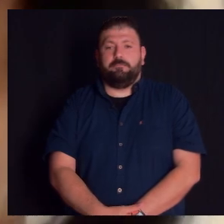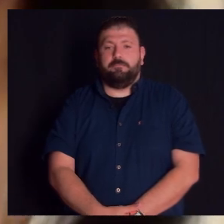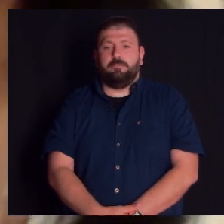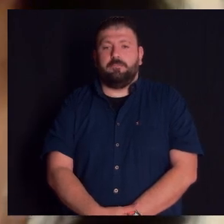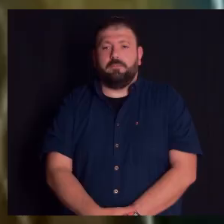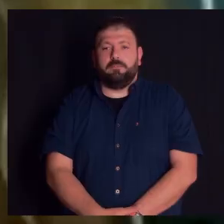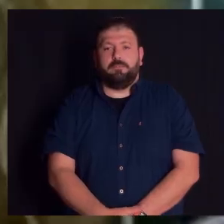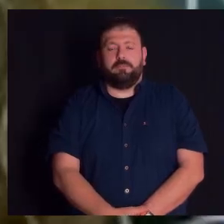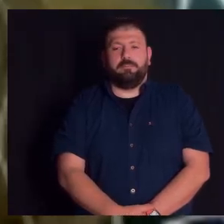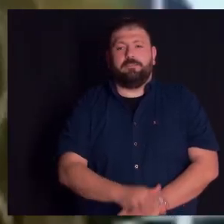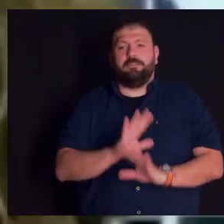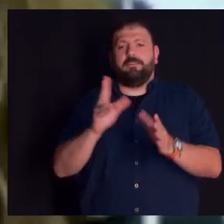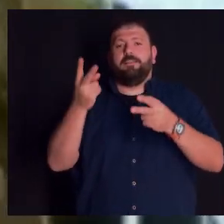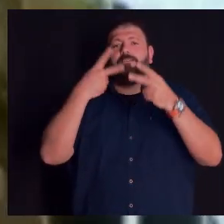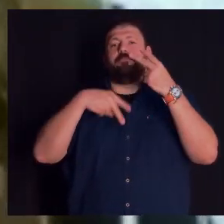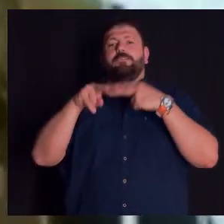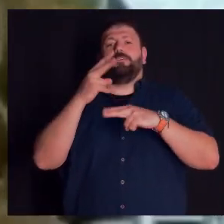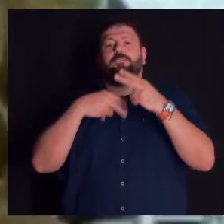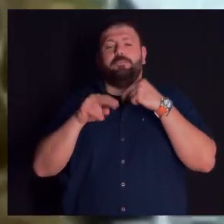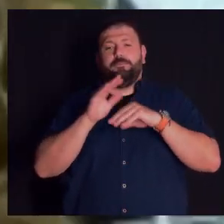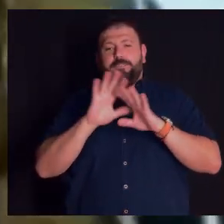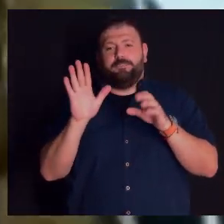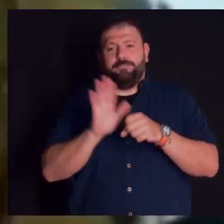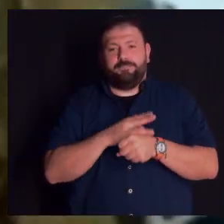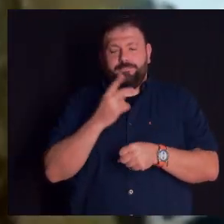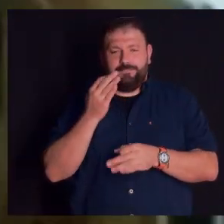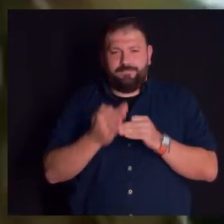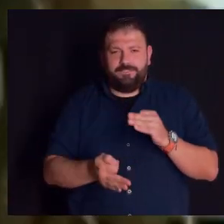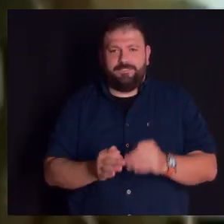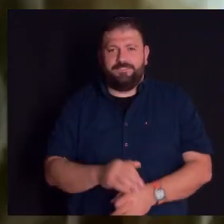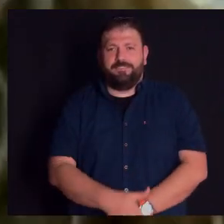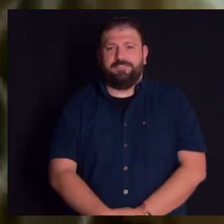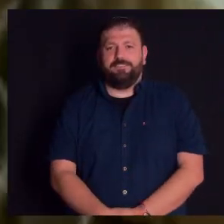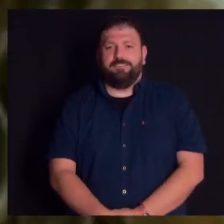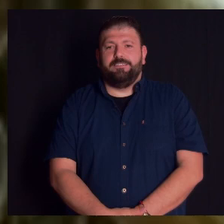Yes, we're back.